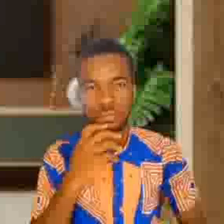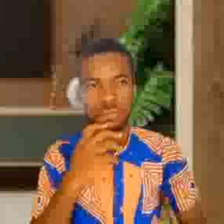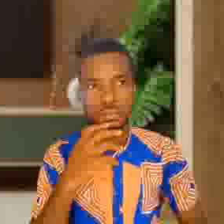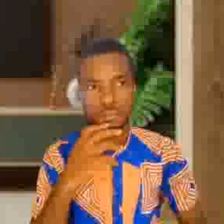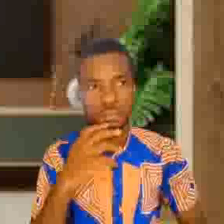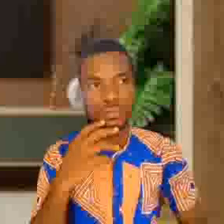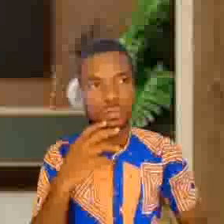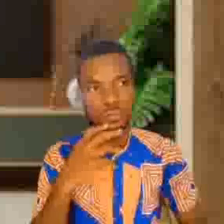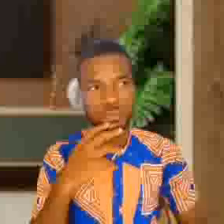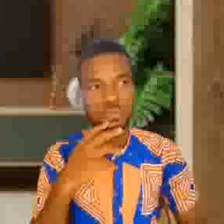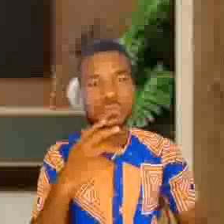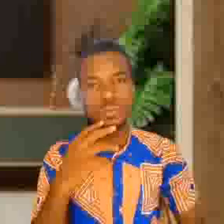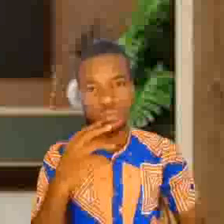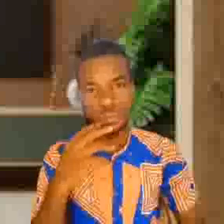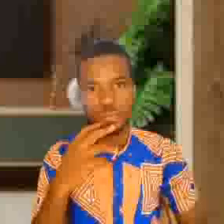finished.